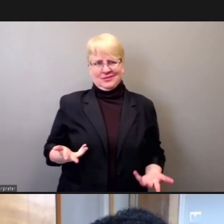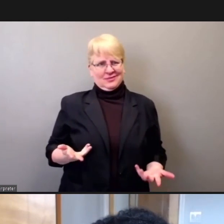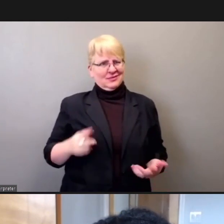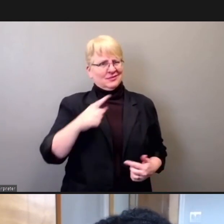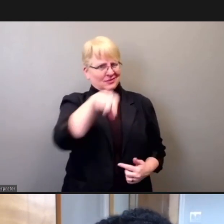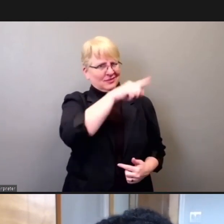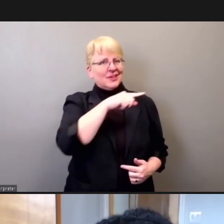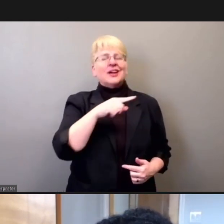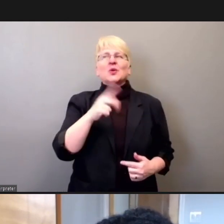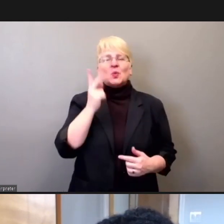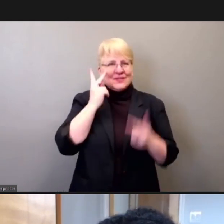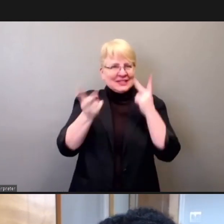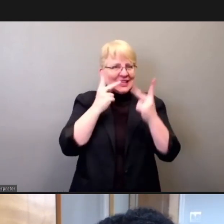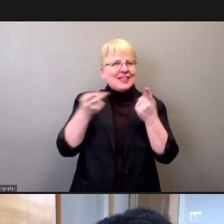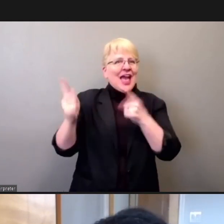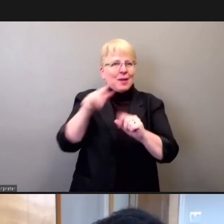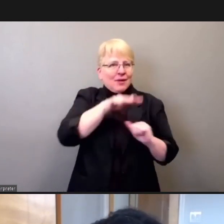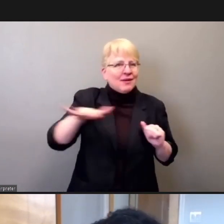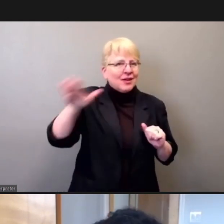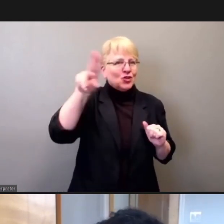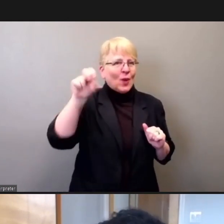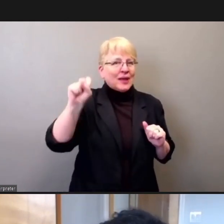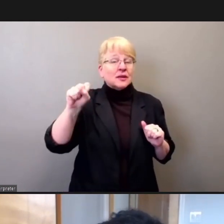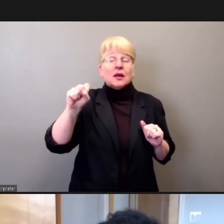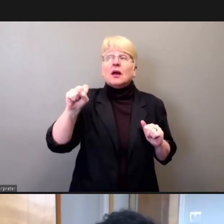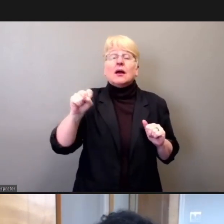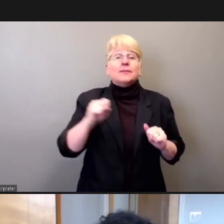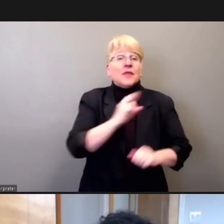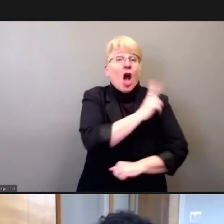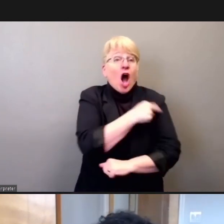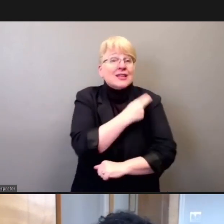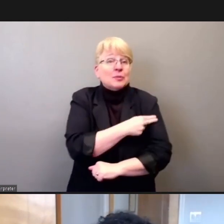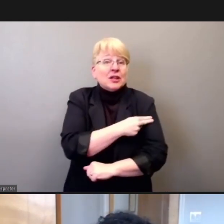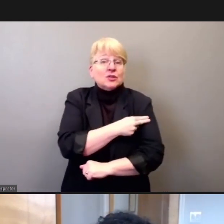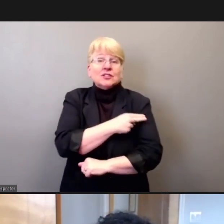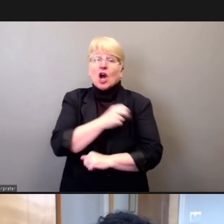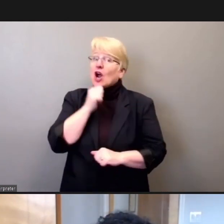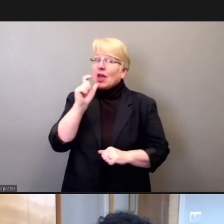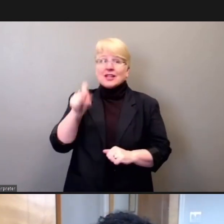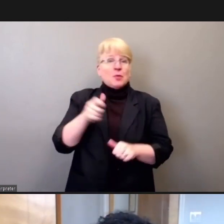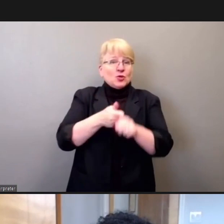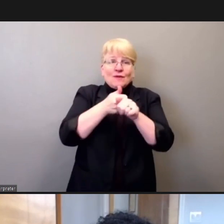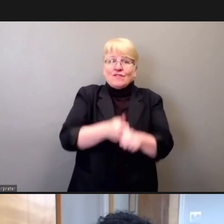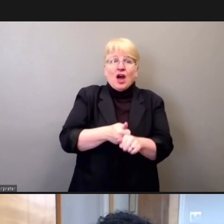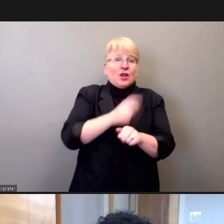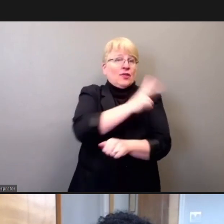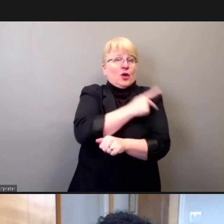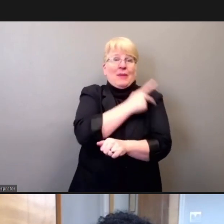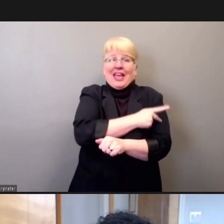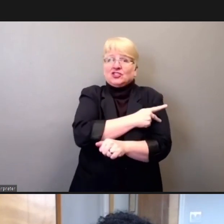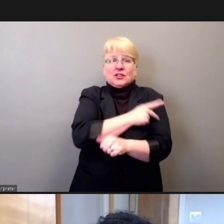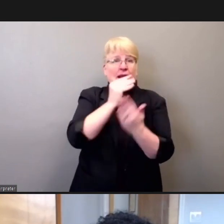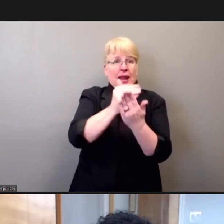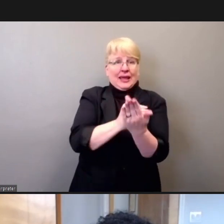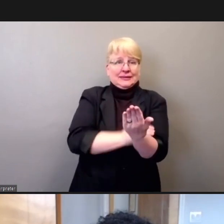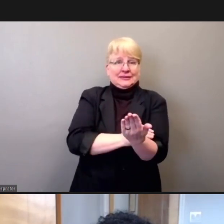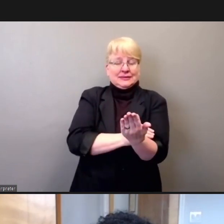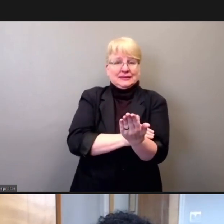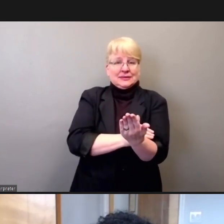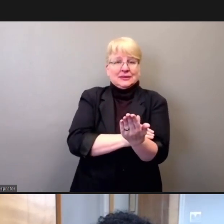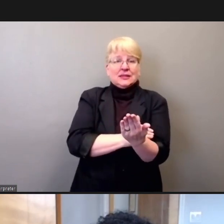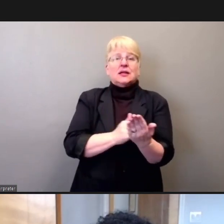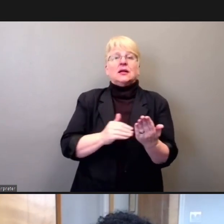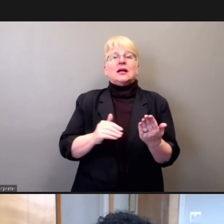article about that. Hospitals are not supposed to go through their patient list in that way. We need full partners. They need to make